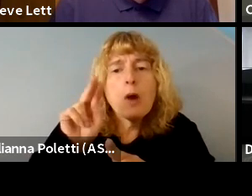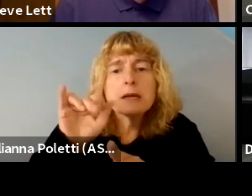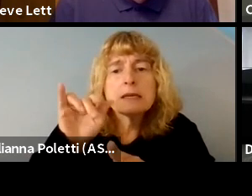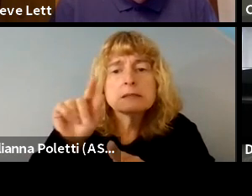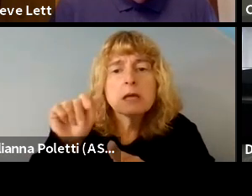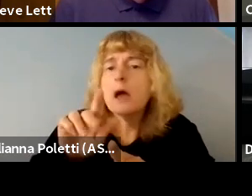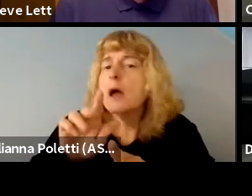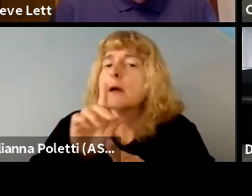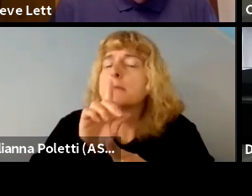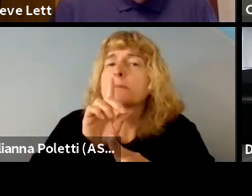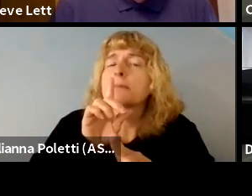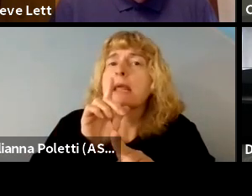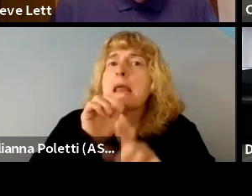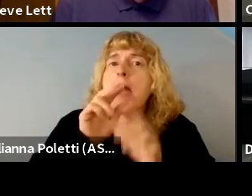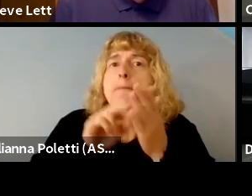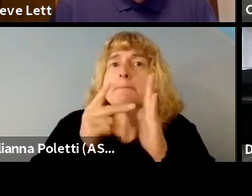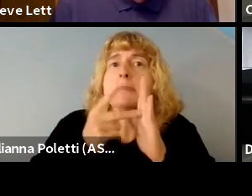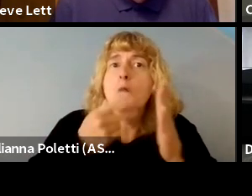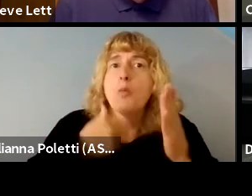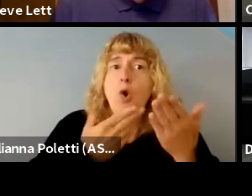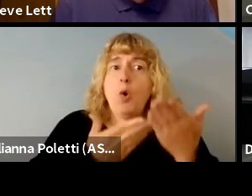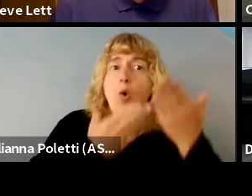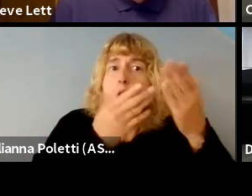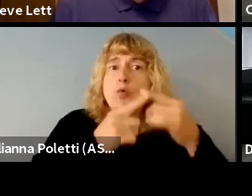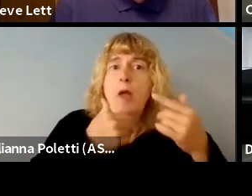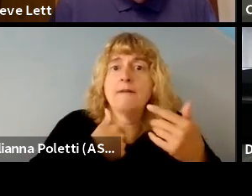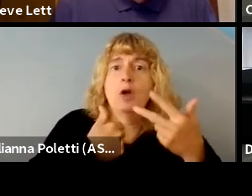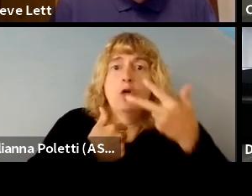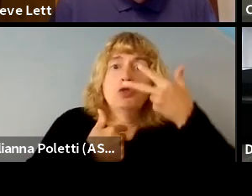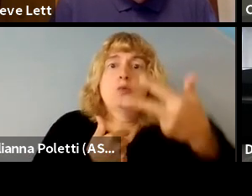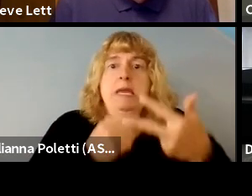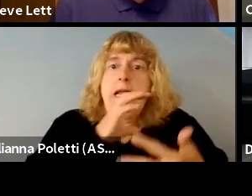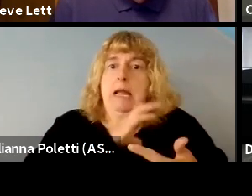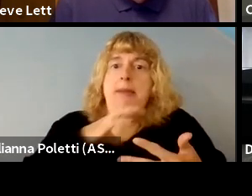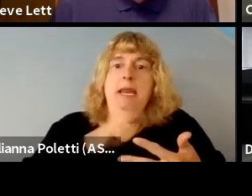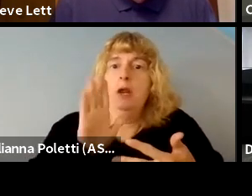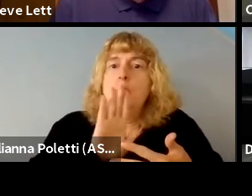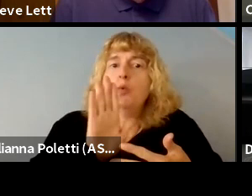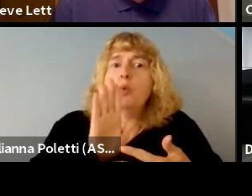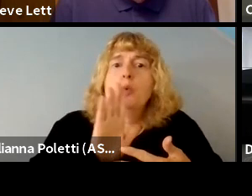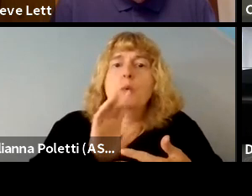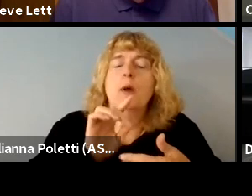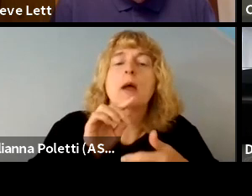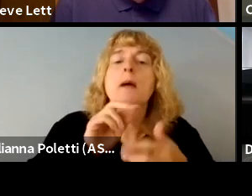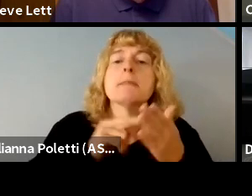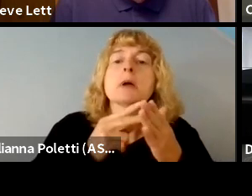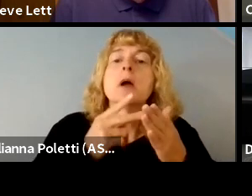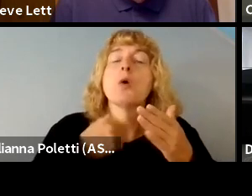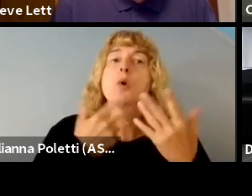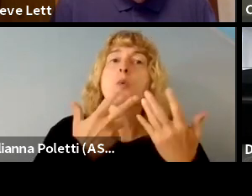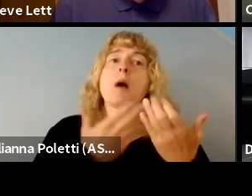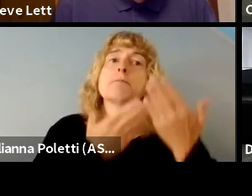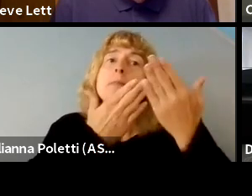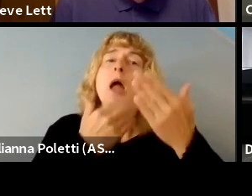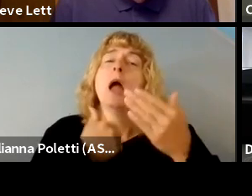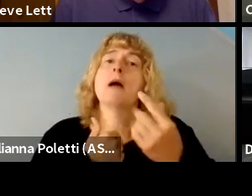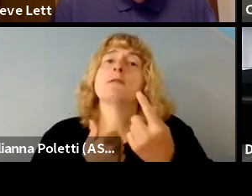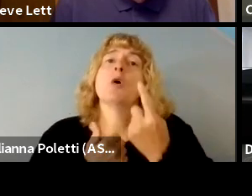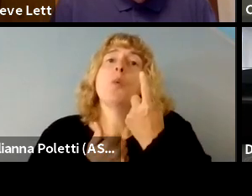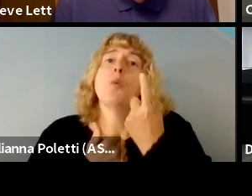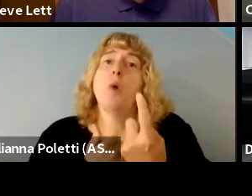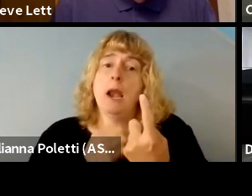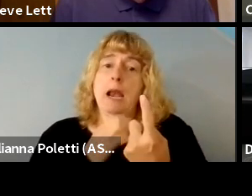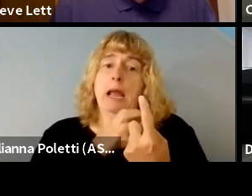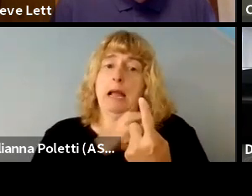3 separate committees for those 3 separate positions, but to have one Okay, committee good. that would For do those 3. these 3